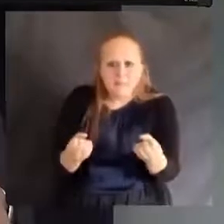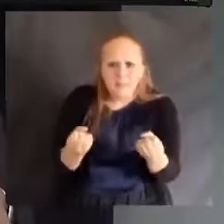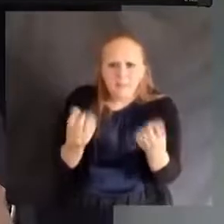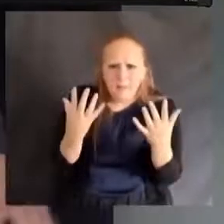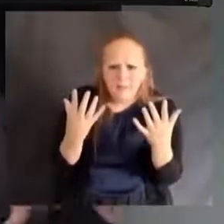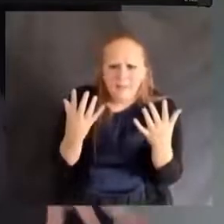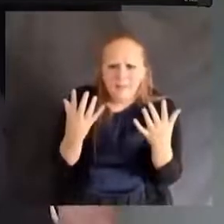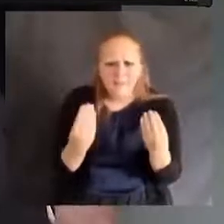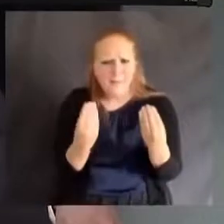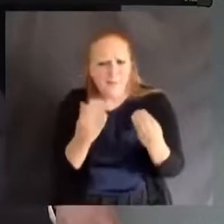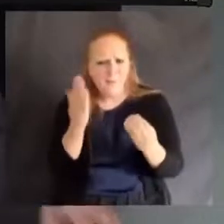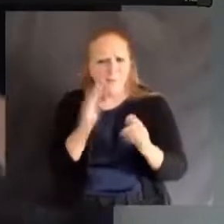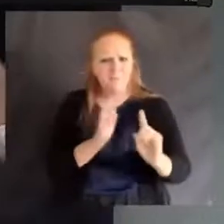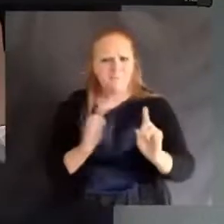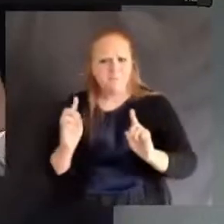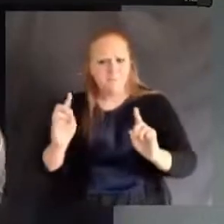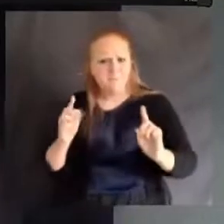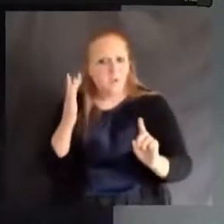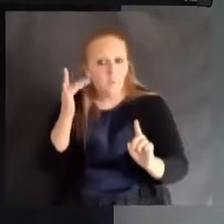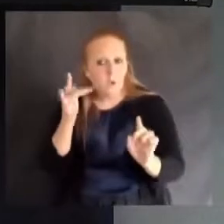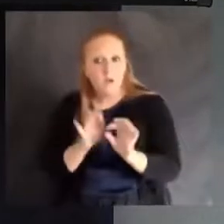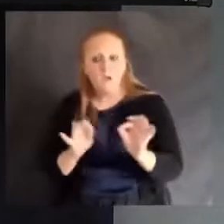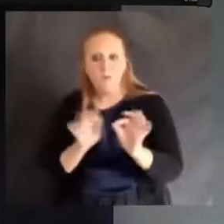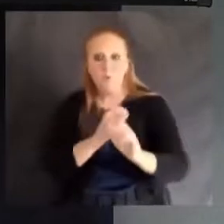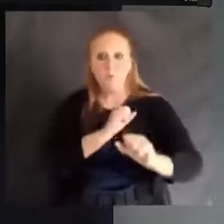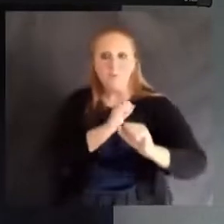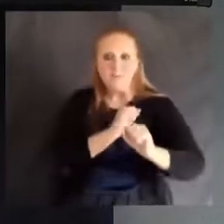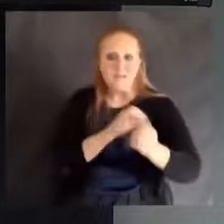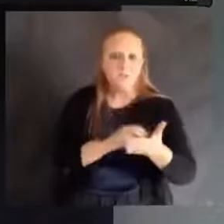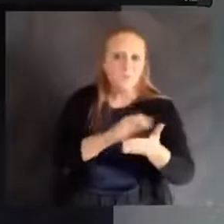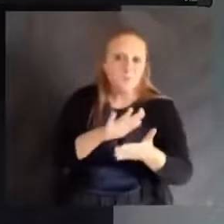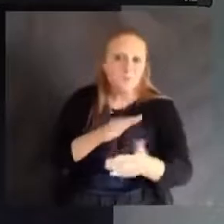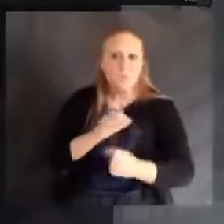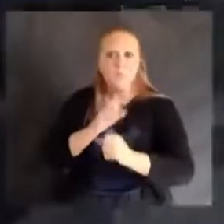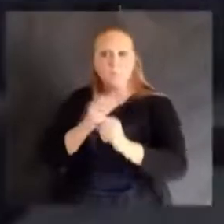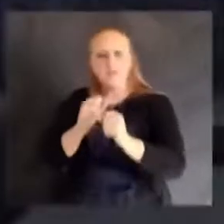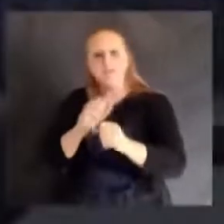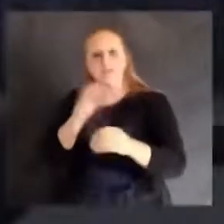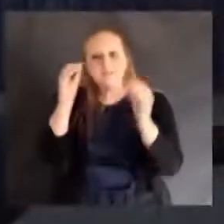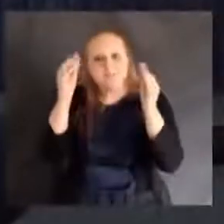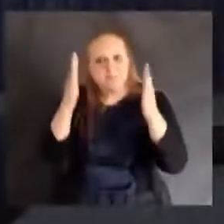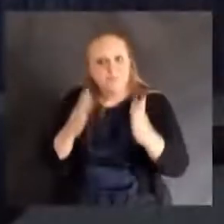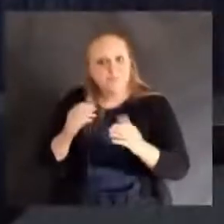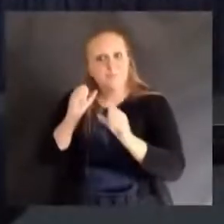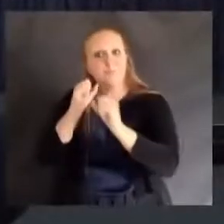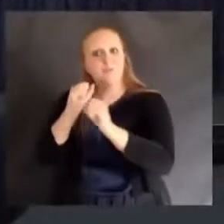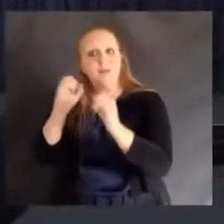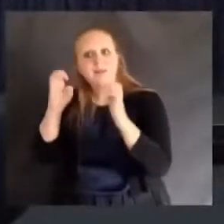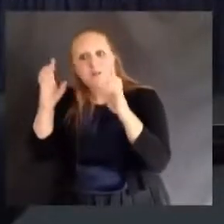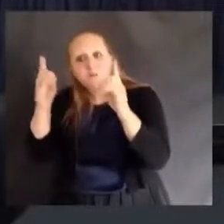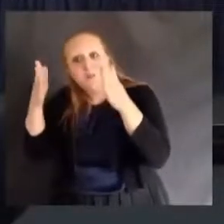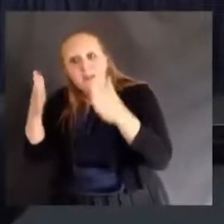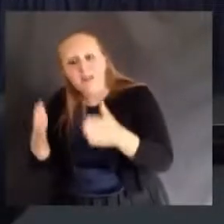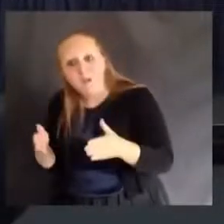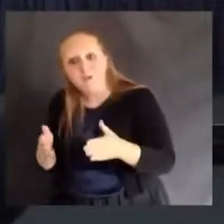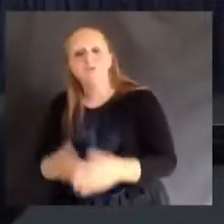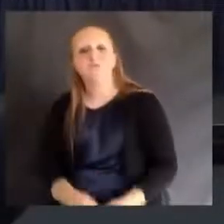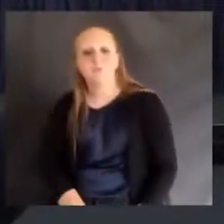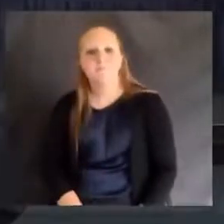maximize the protection of our students as well as the teachers and other educators in the building. Yeah, let me just make one other point. I see you, I promise.